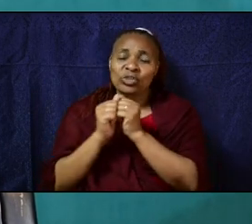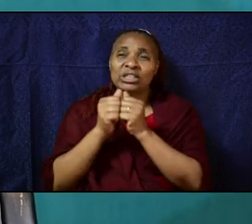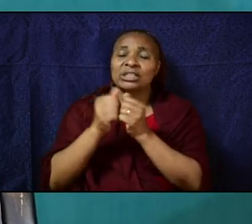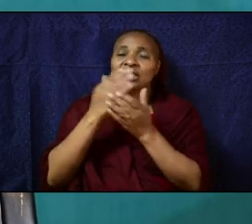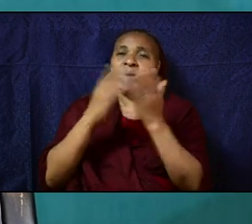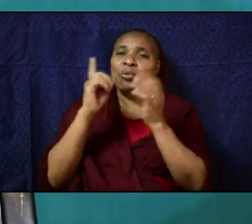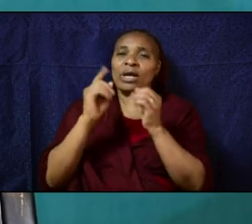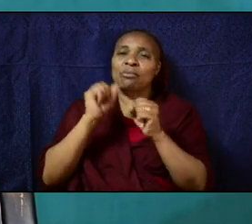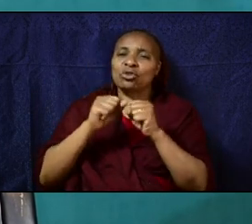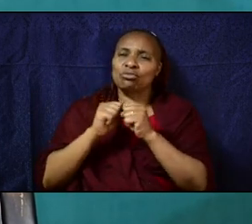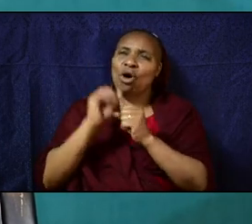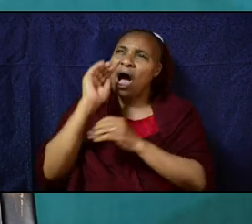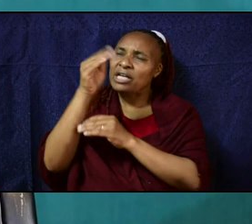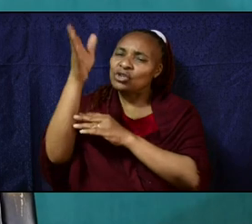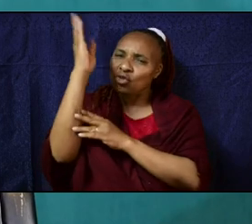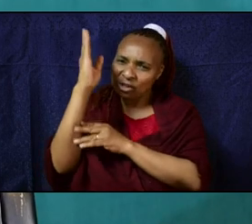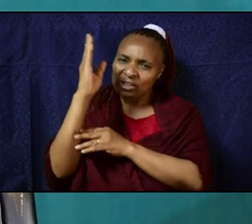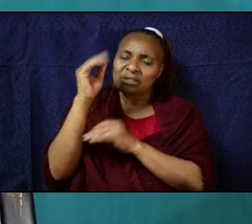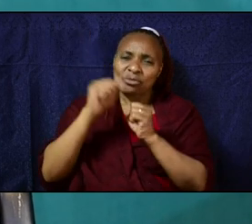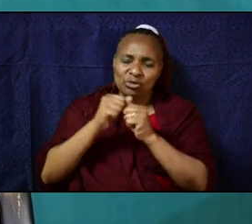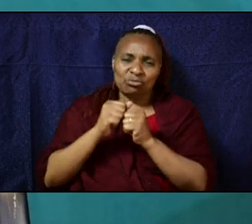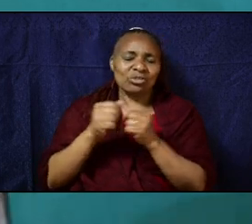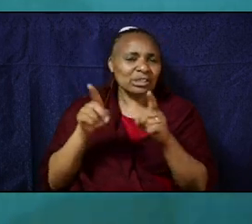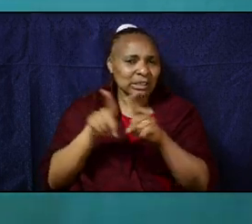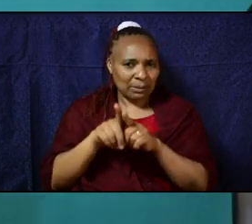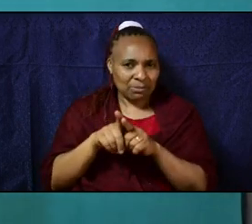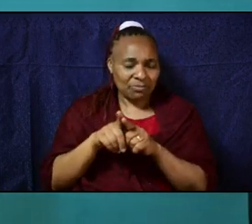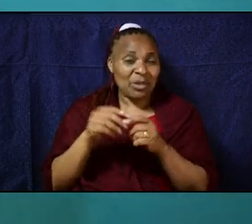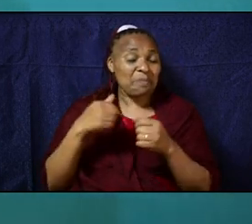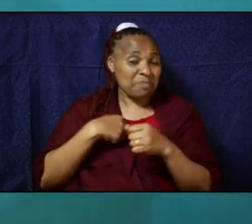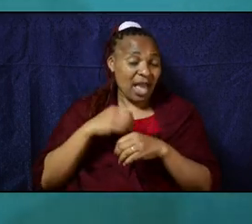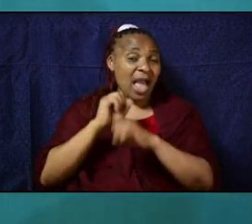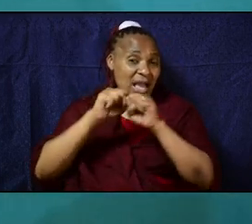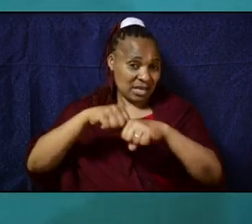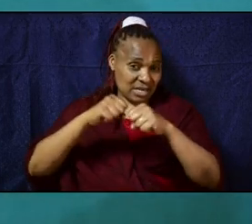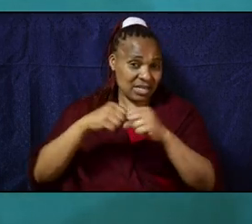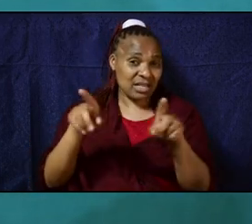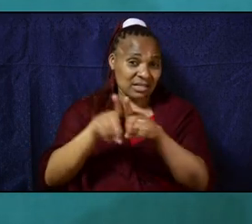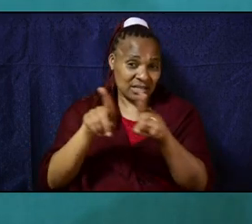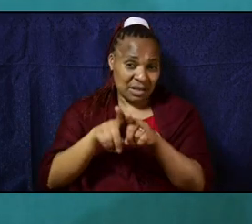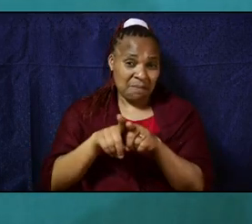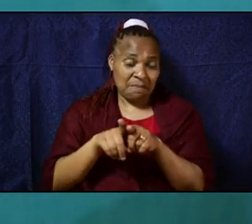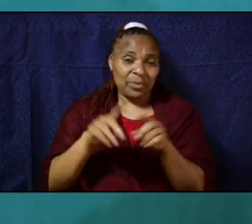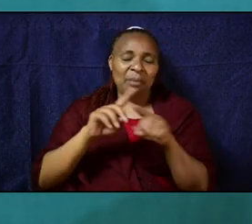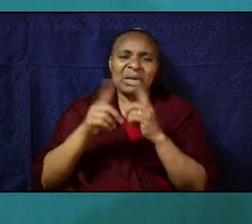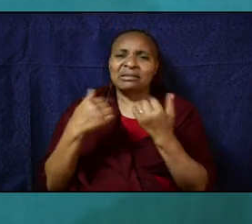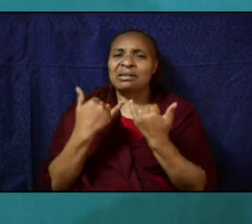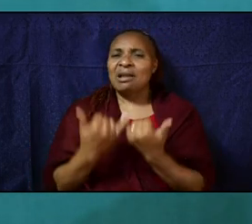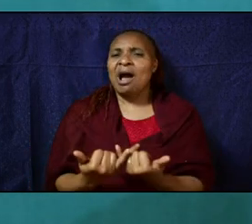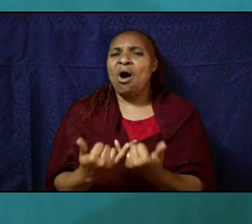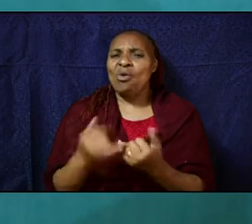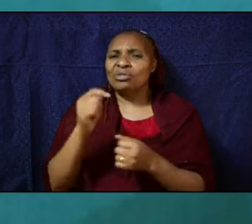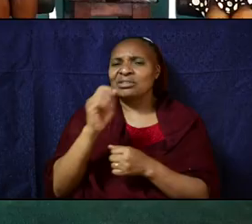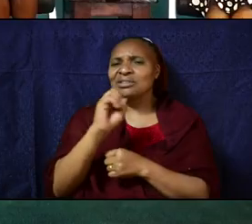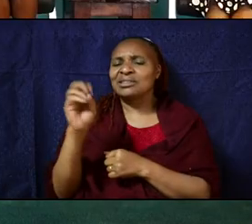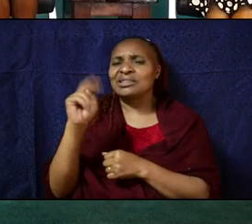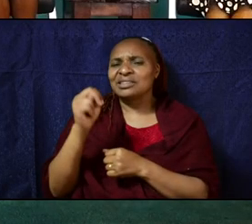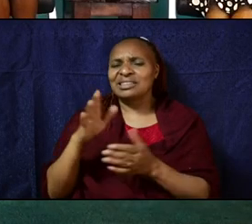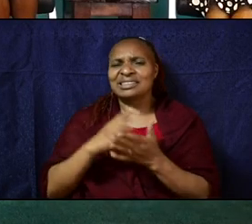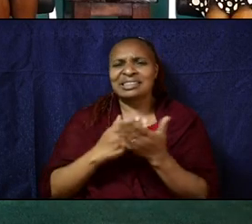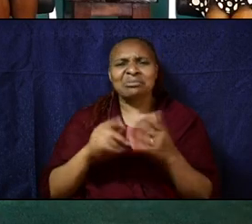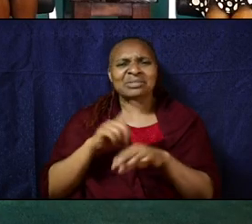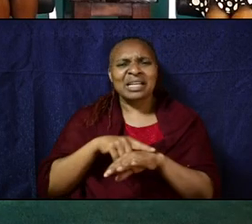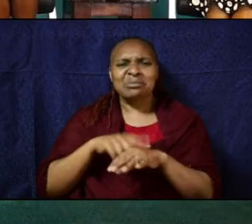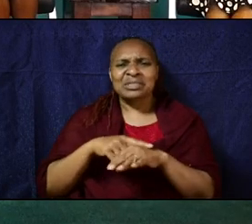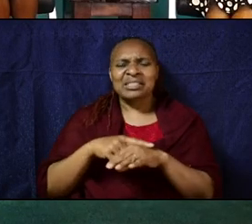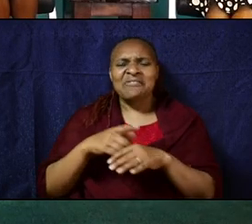God. What do you think, Teacher Bridget? Absolutely, I agree. And unfortunately, as teens, sometimes we feel like we want